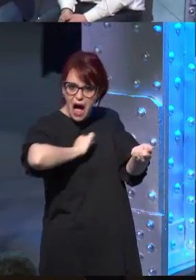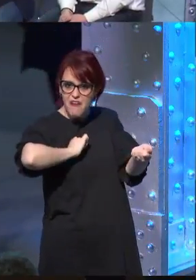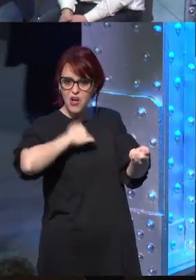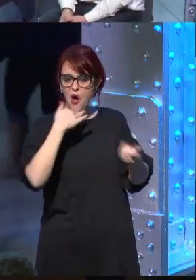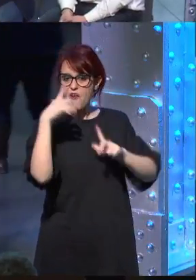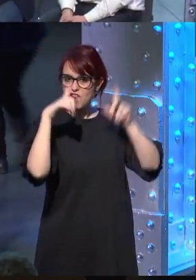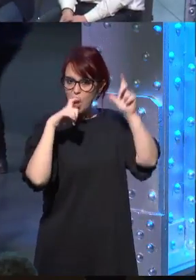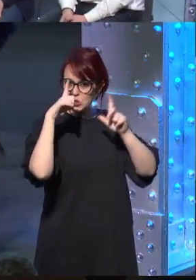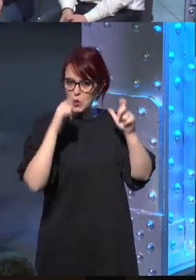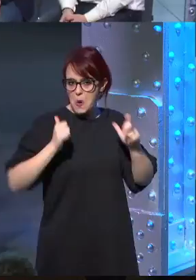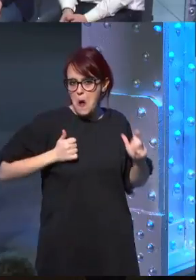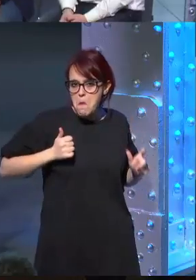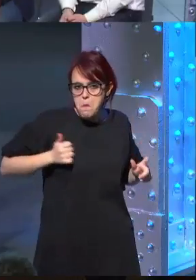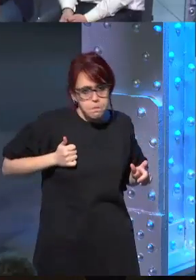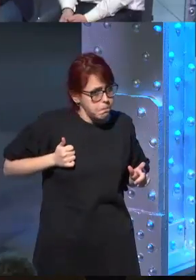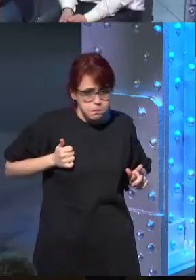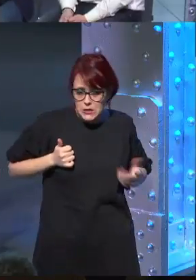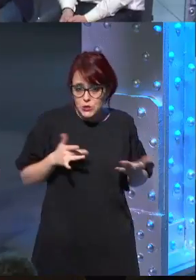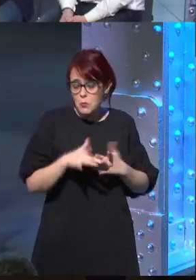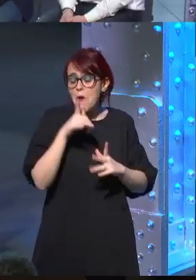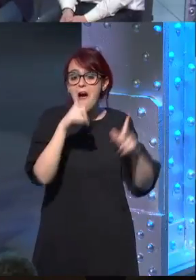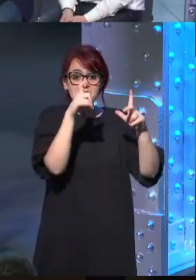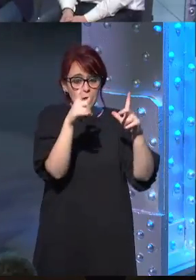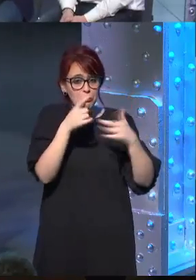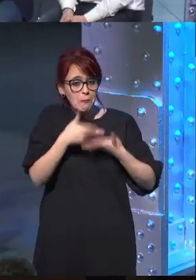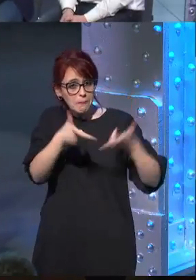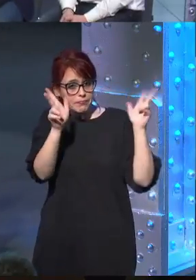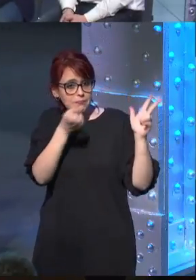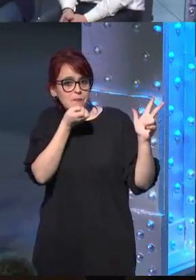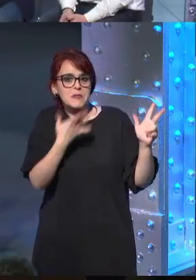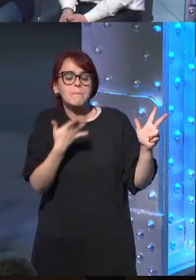that can hurt me with my pictures.